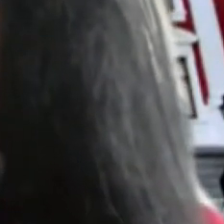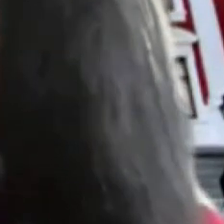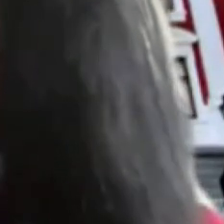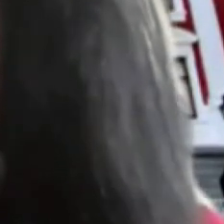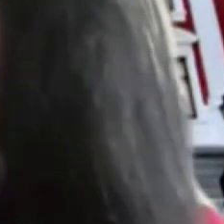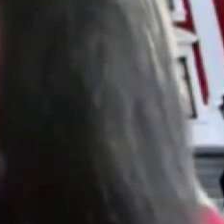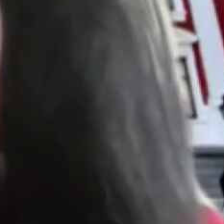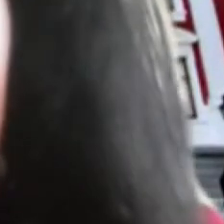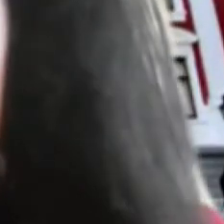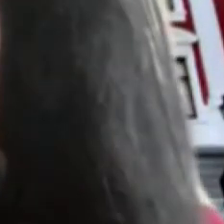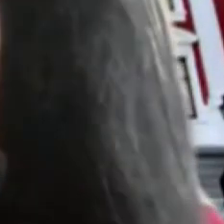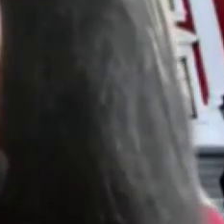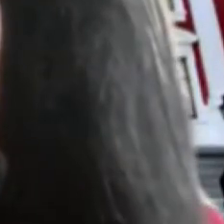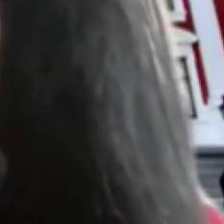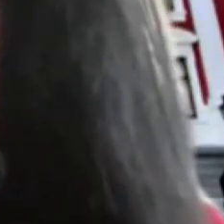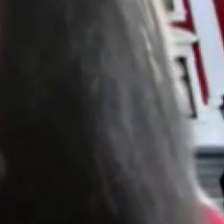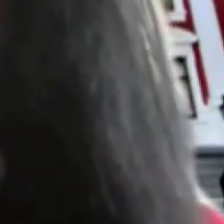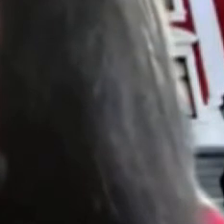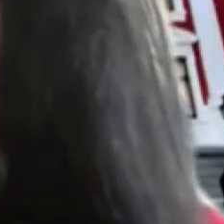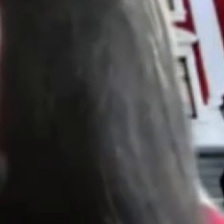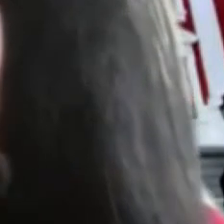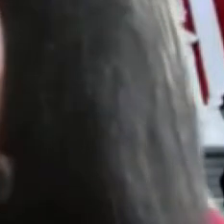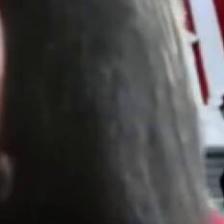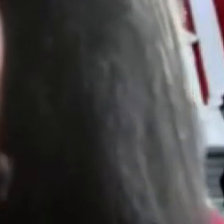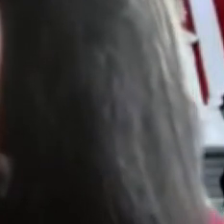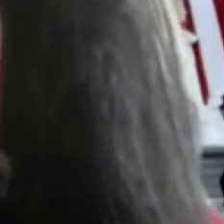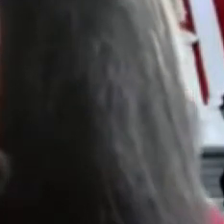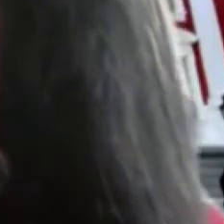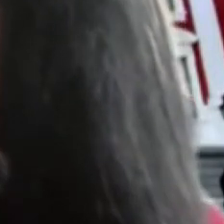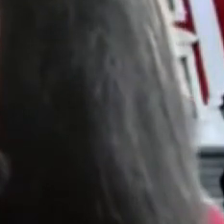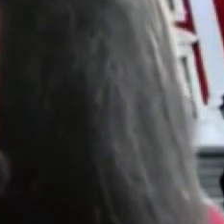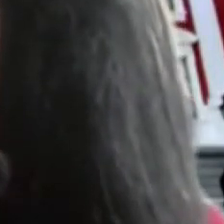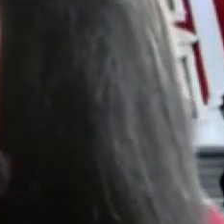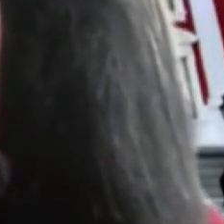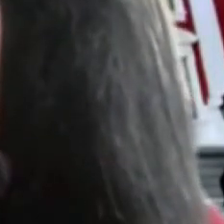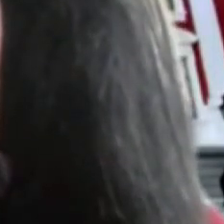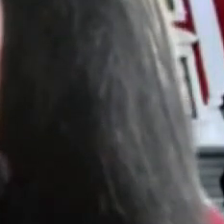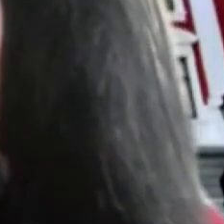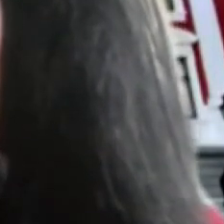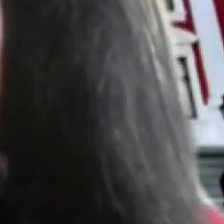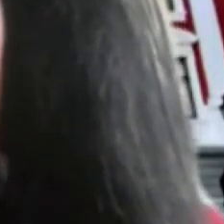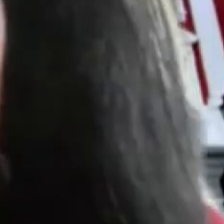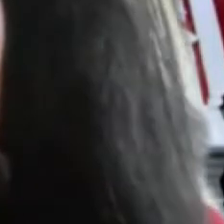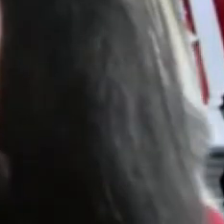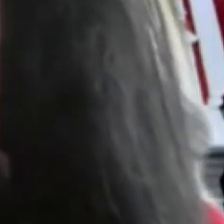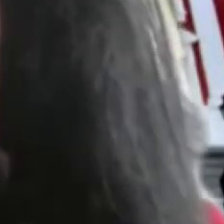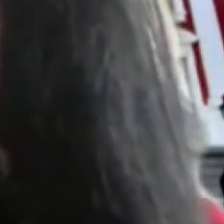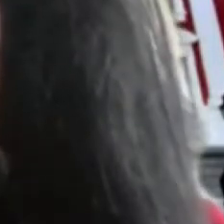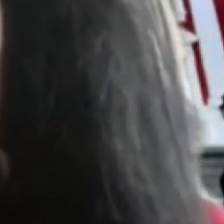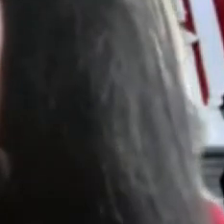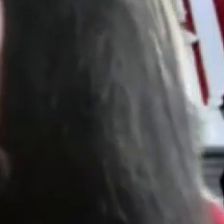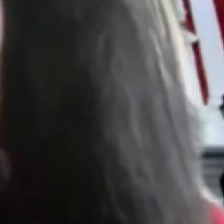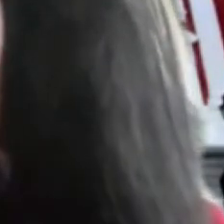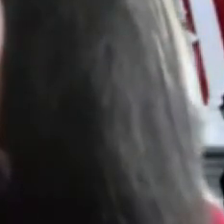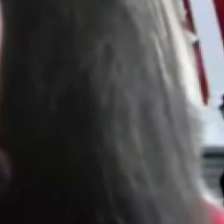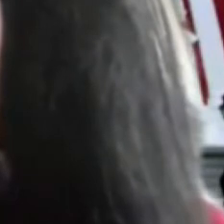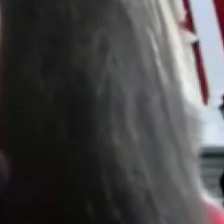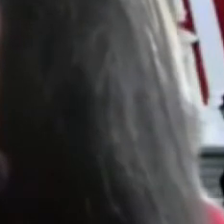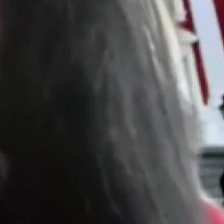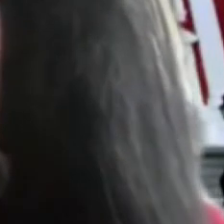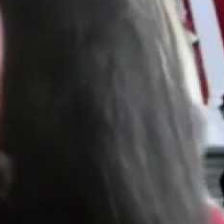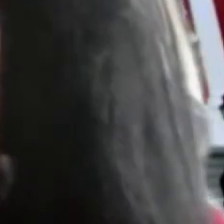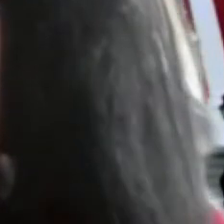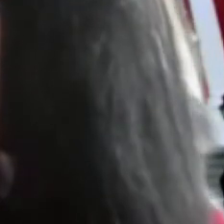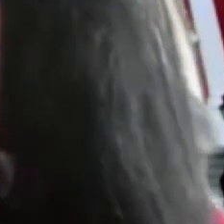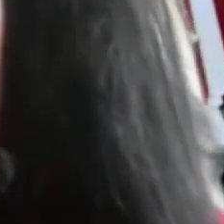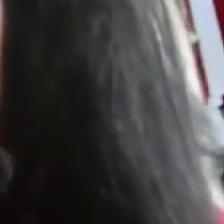of GBV violence, who are women in this case, they have lost hope. So therefore, I think there is a many ways